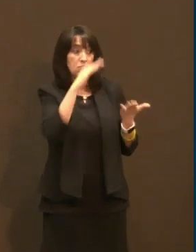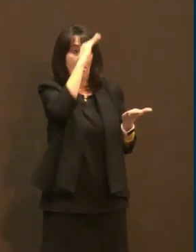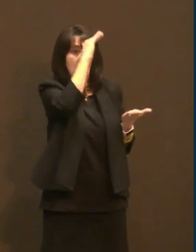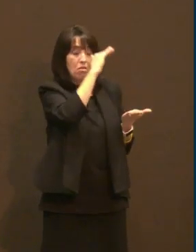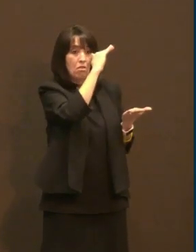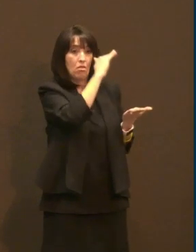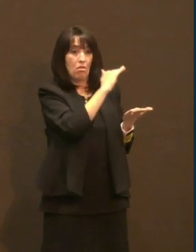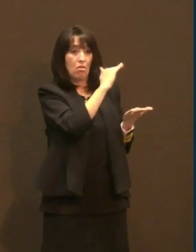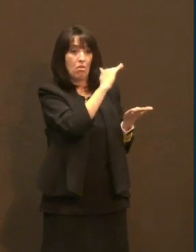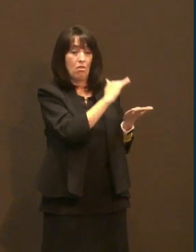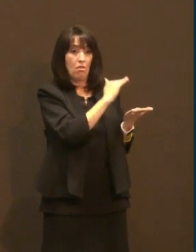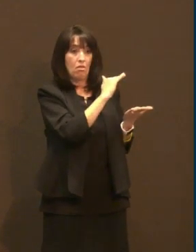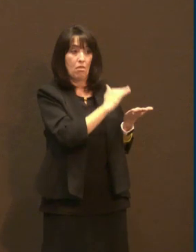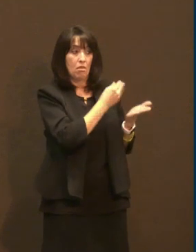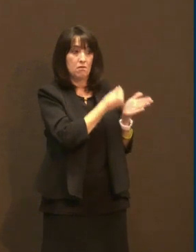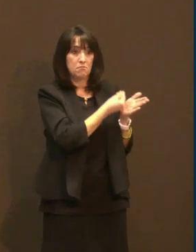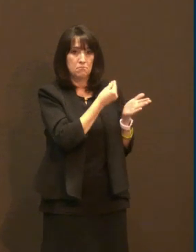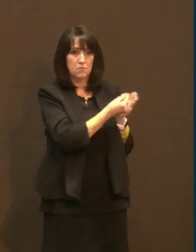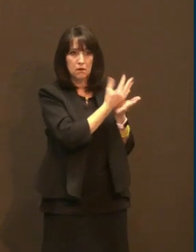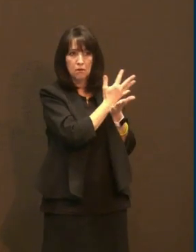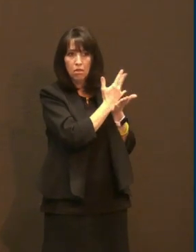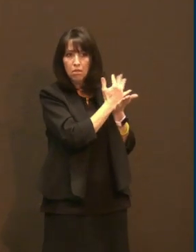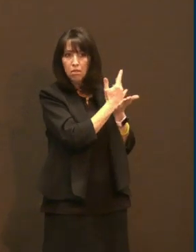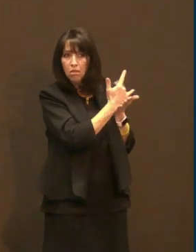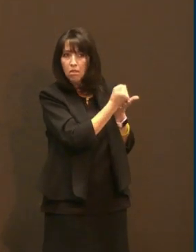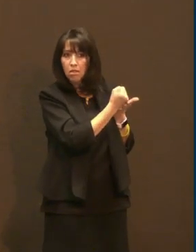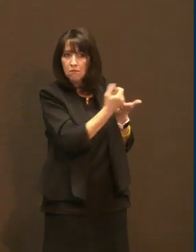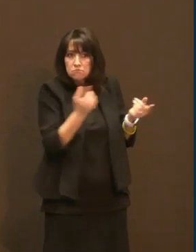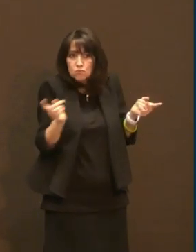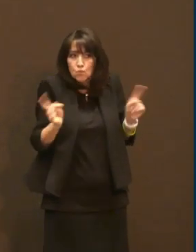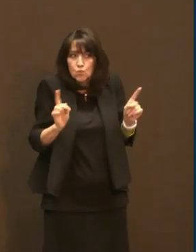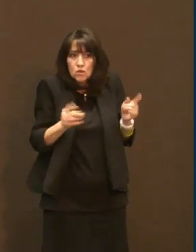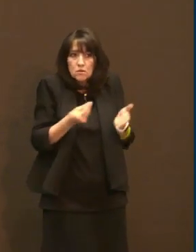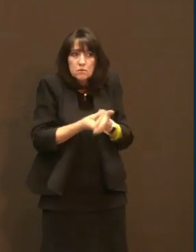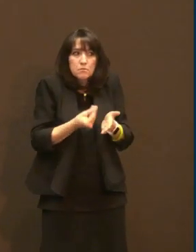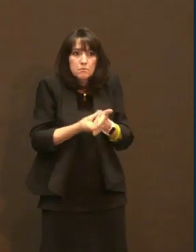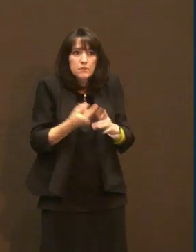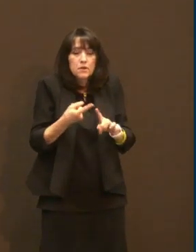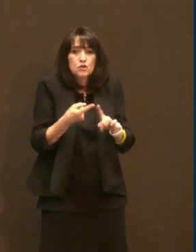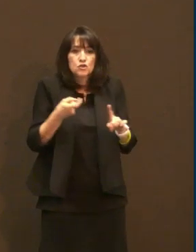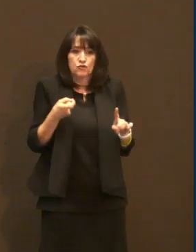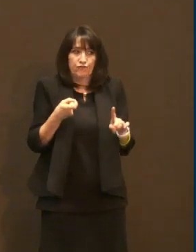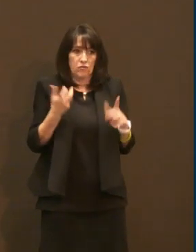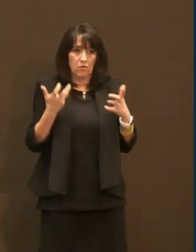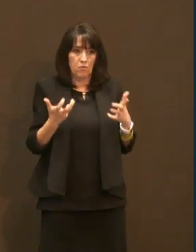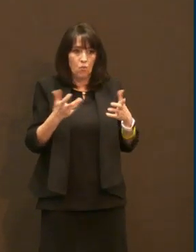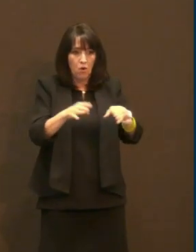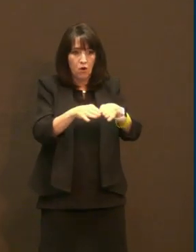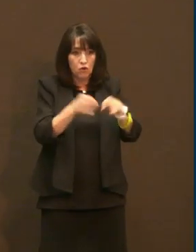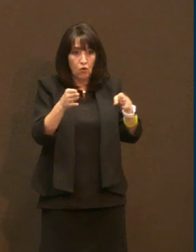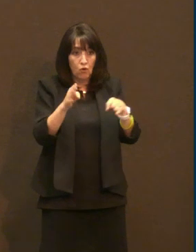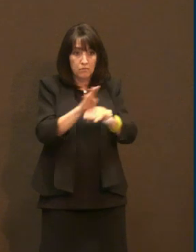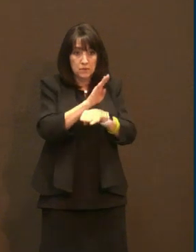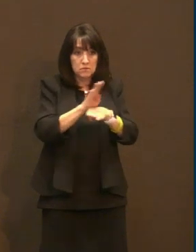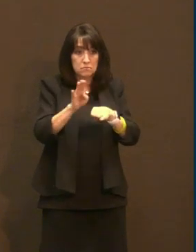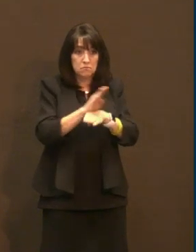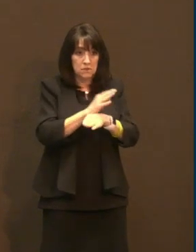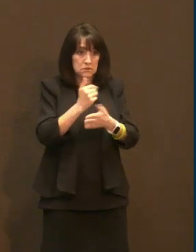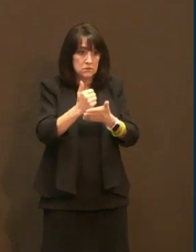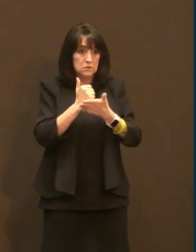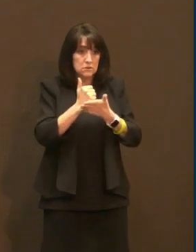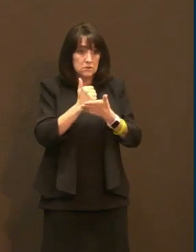not that we're running out of money in the unemployment fund, no. The general desire for